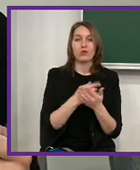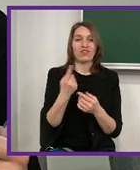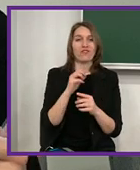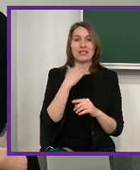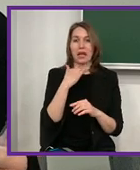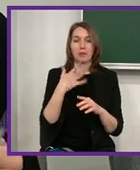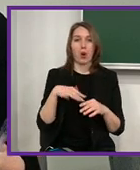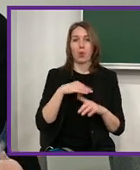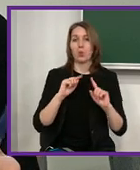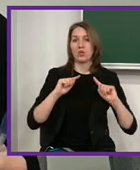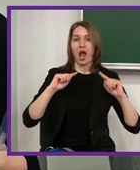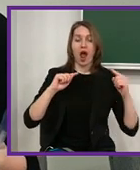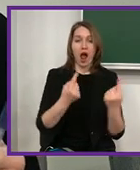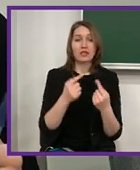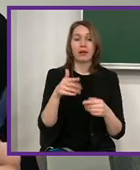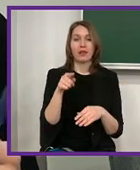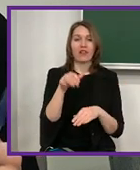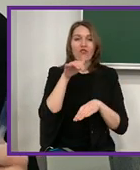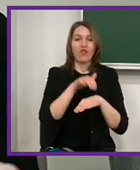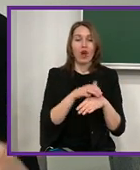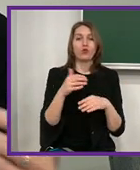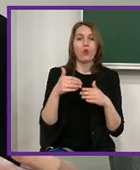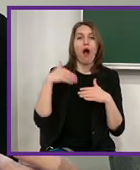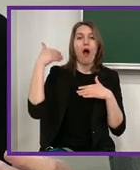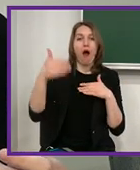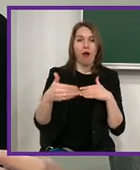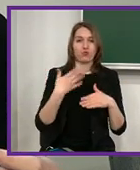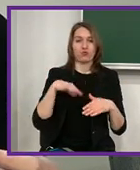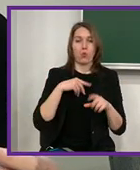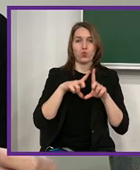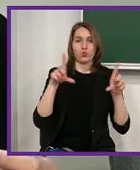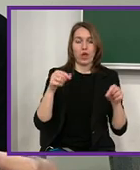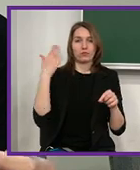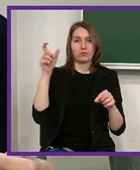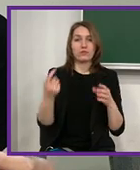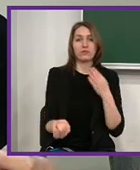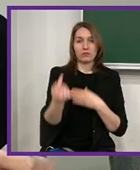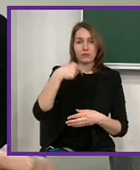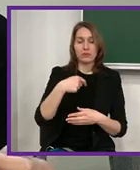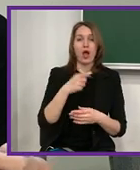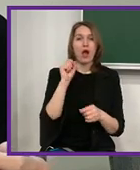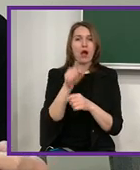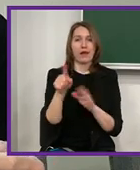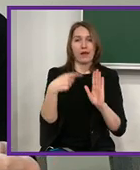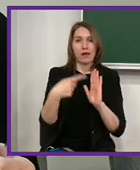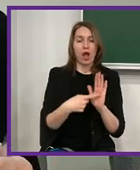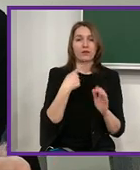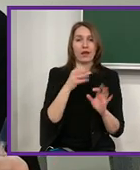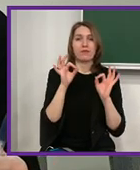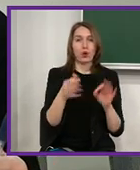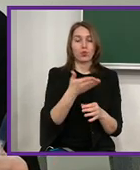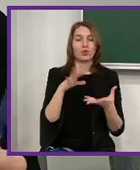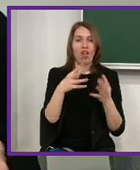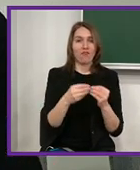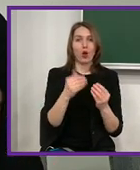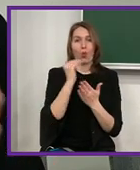question, okay, you're within the boundaries of local law, but is this really the standard that you want to have at your company?